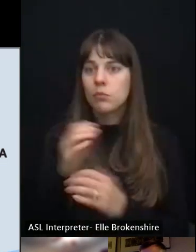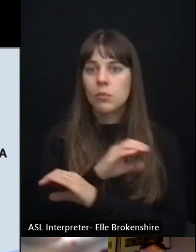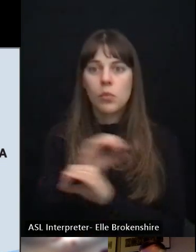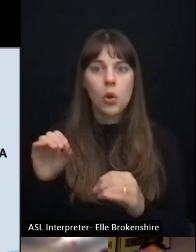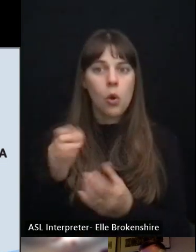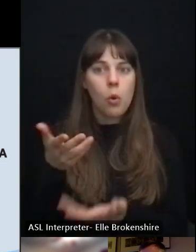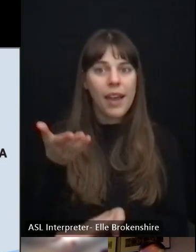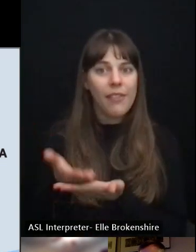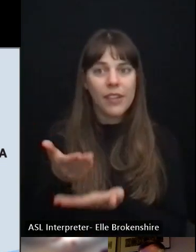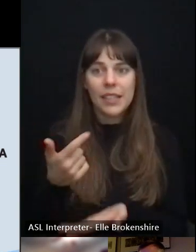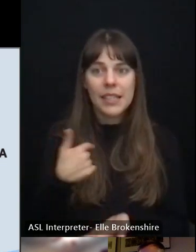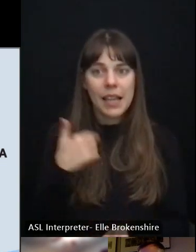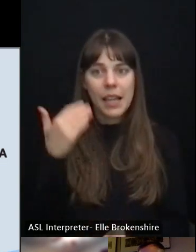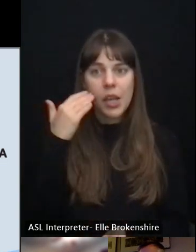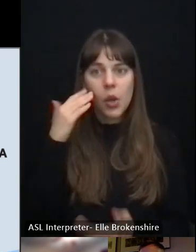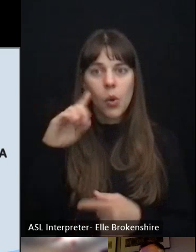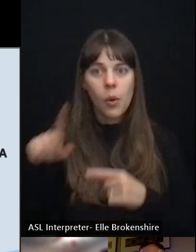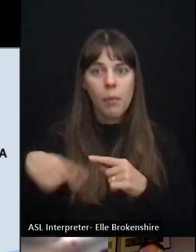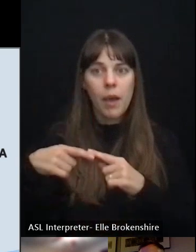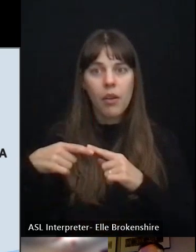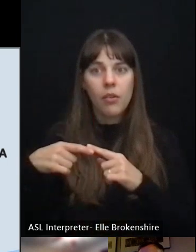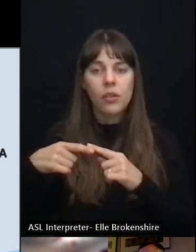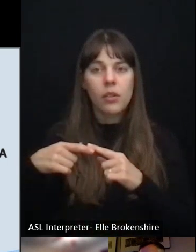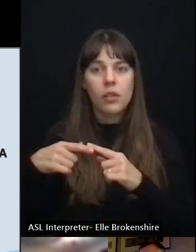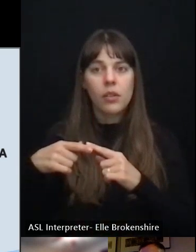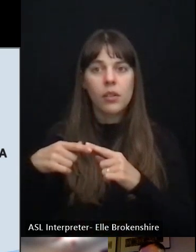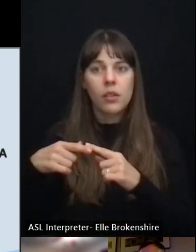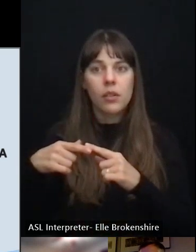I'm aware of with regard to